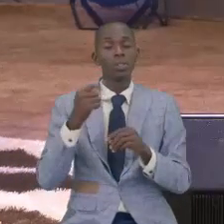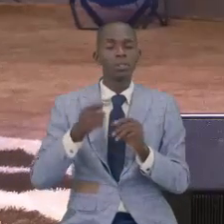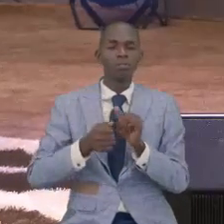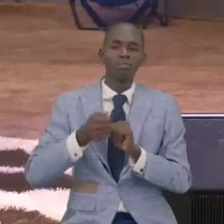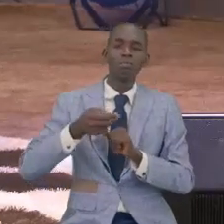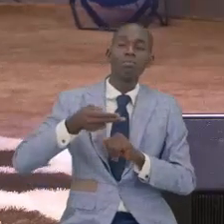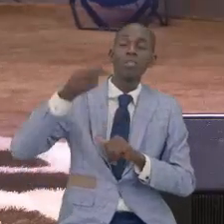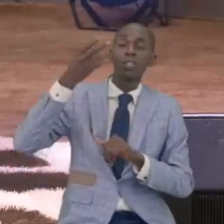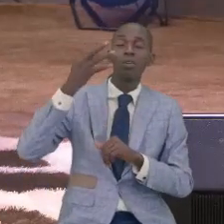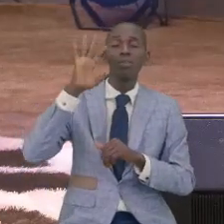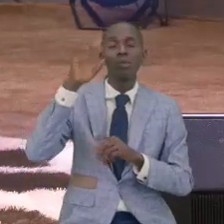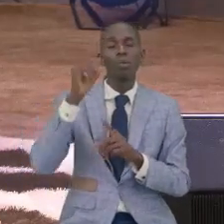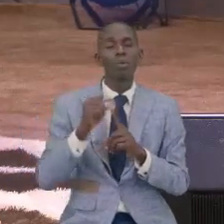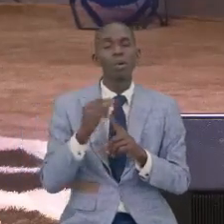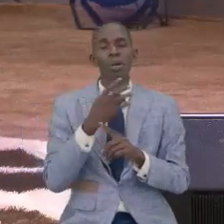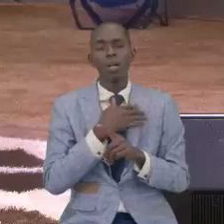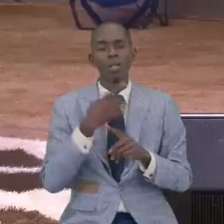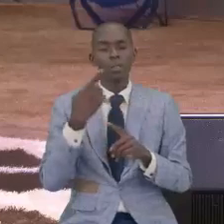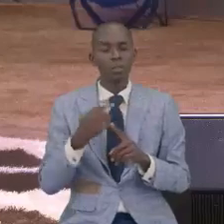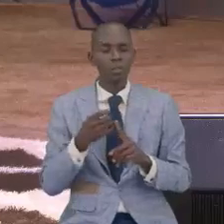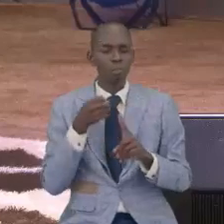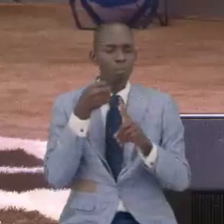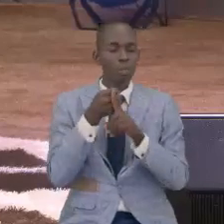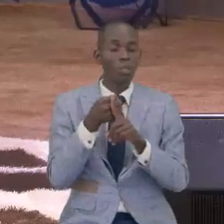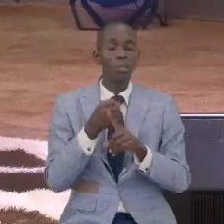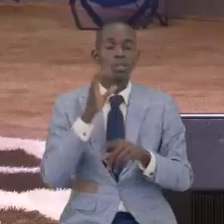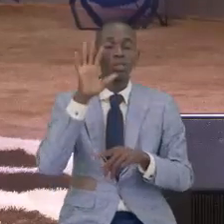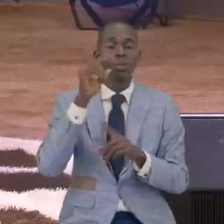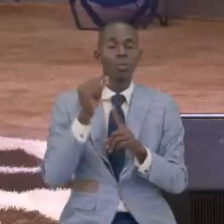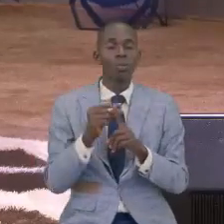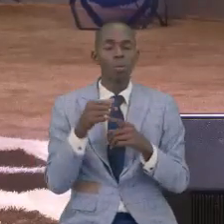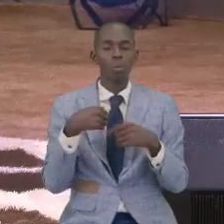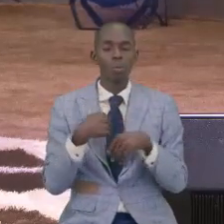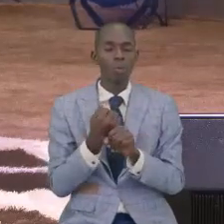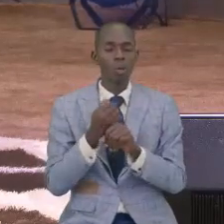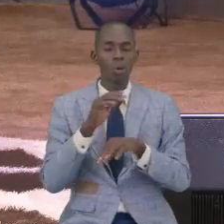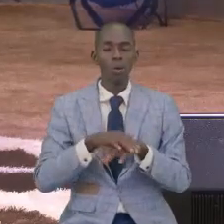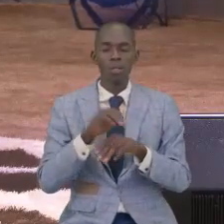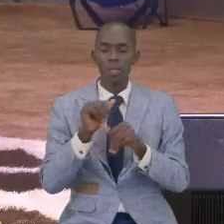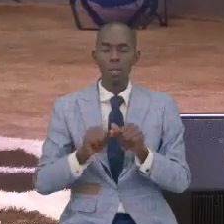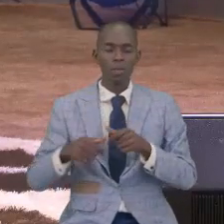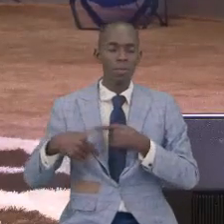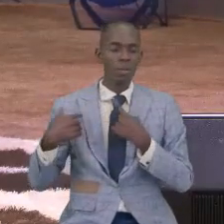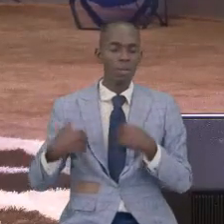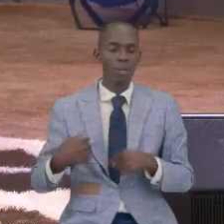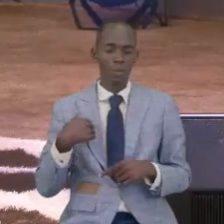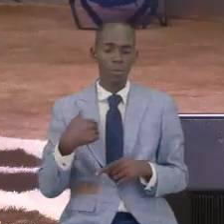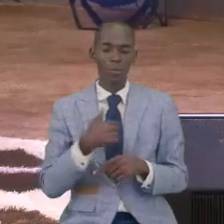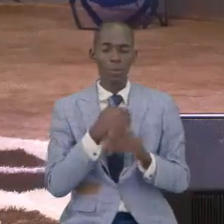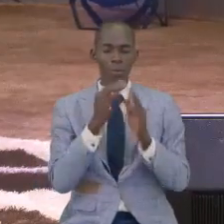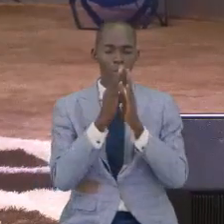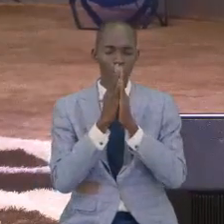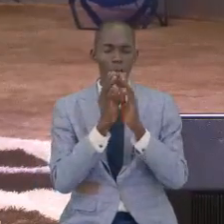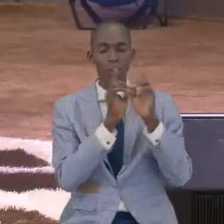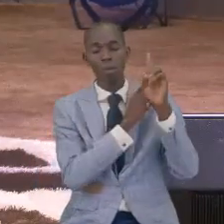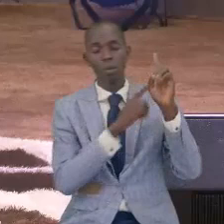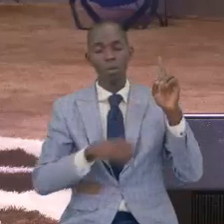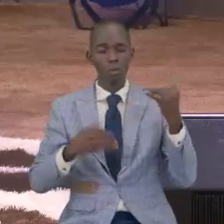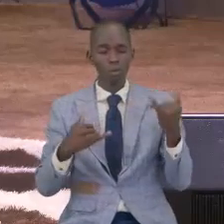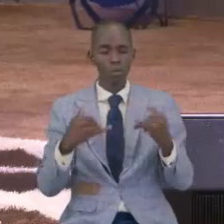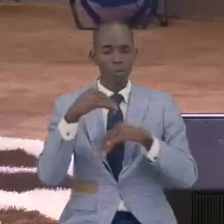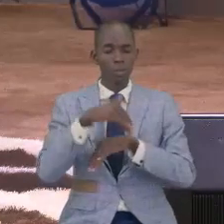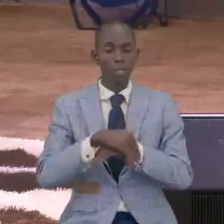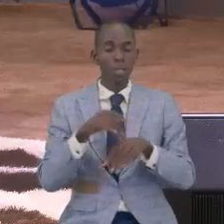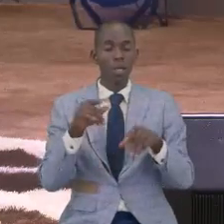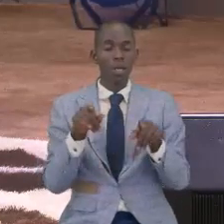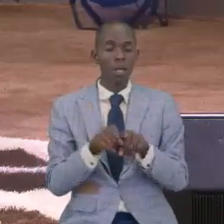the word, and the impact your word makes on every heart. We're praying, Lord, that tonight, as the